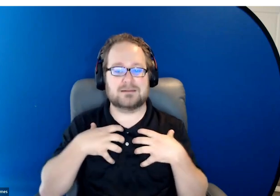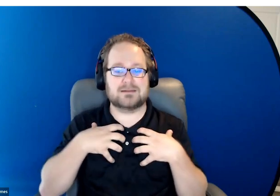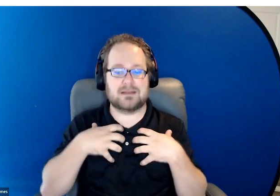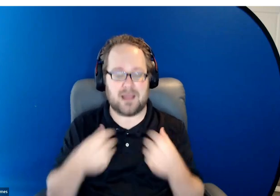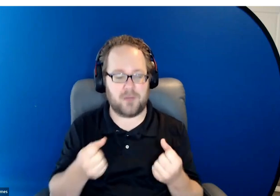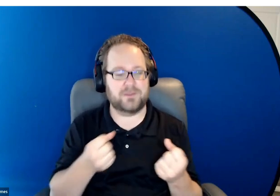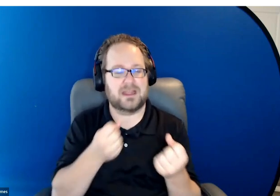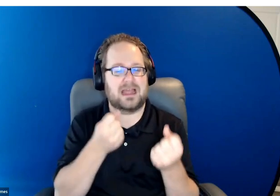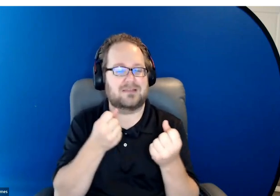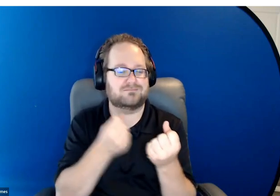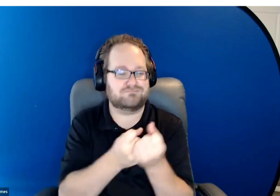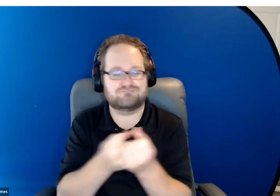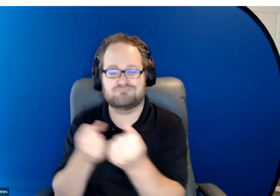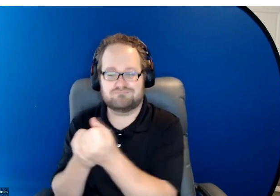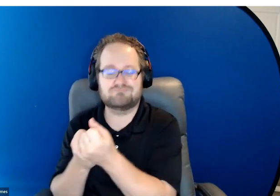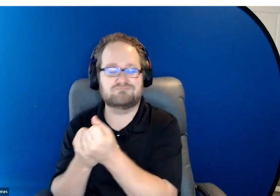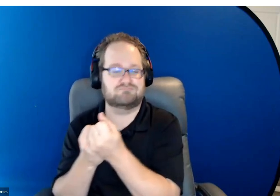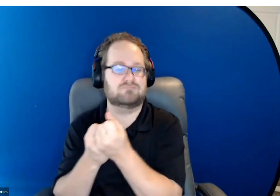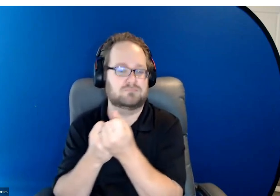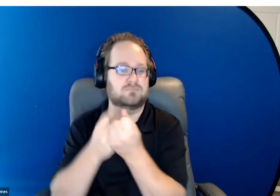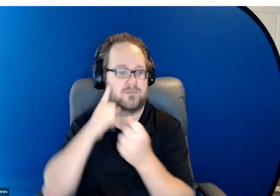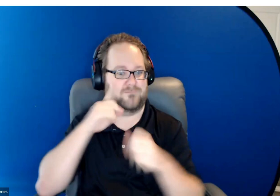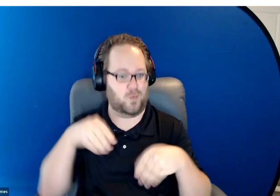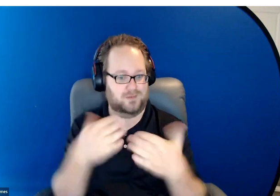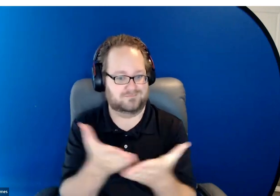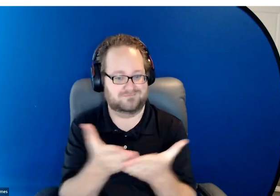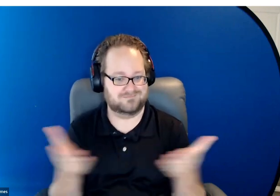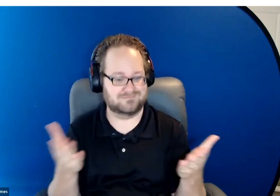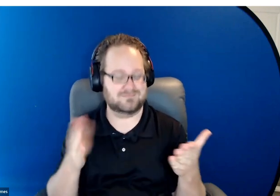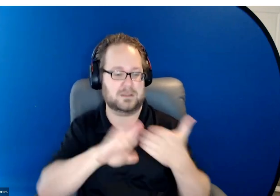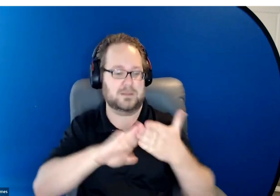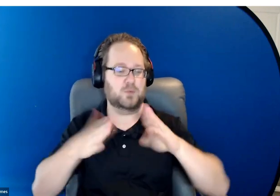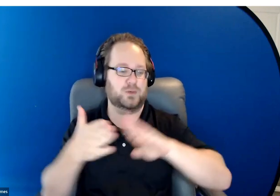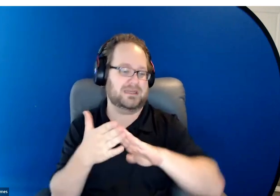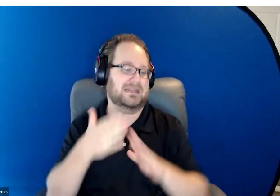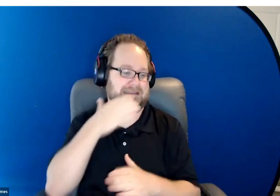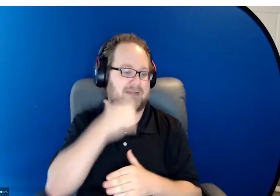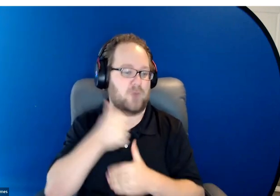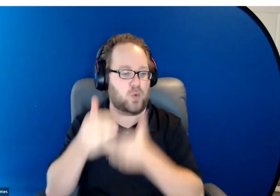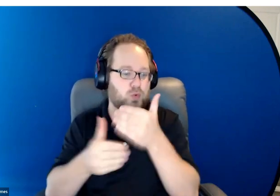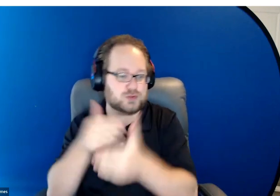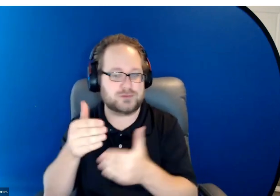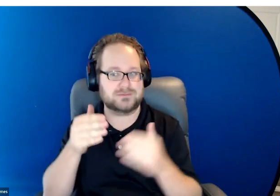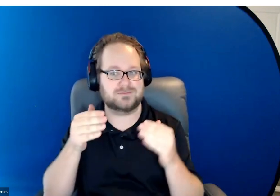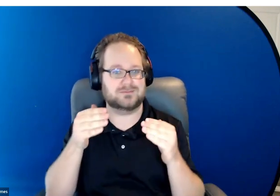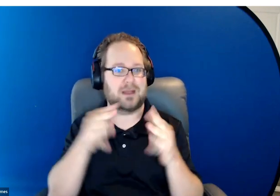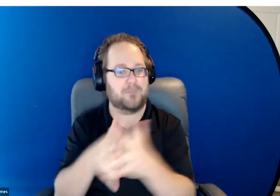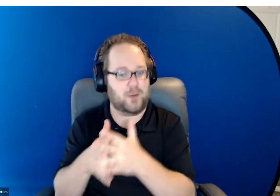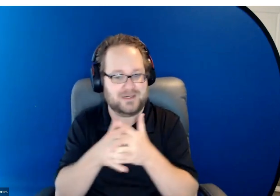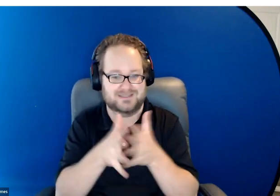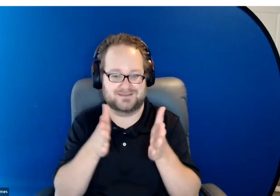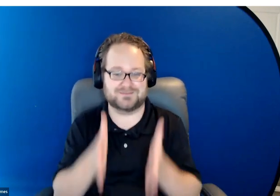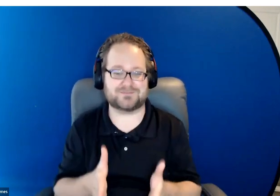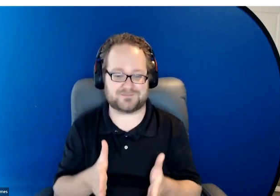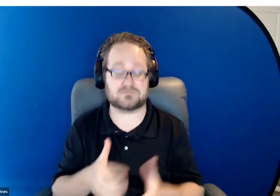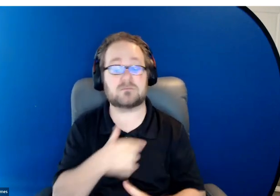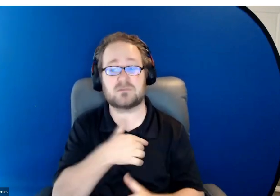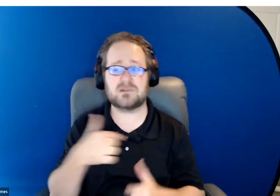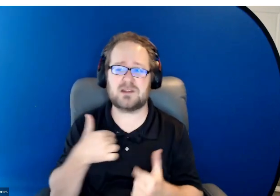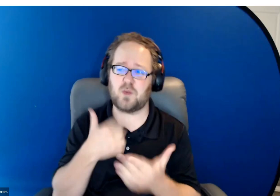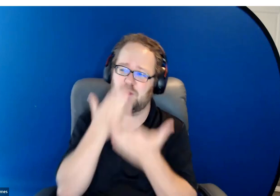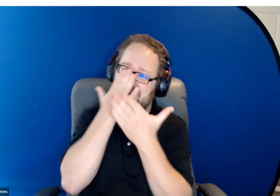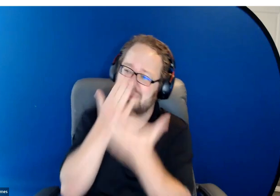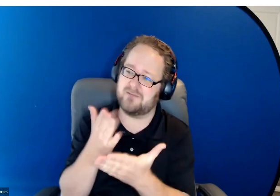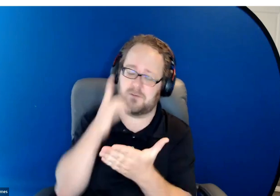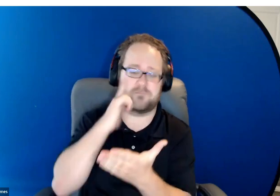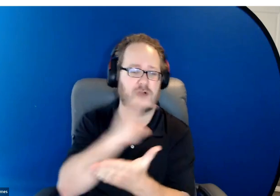age-friendly communities. And we are incredibly grateful to Congress and the administration for providing funding for us